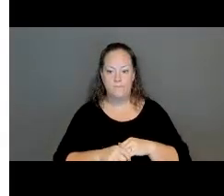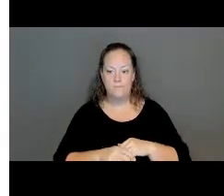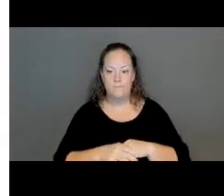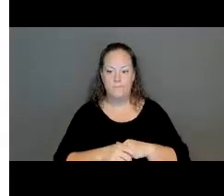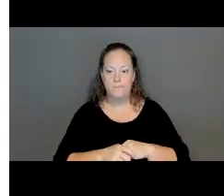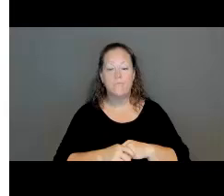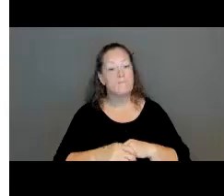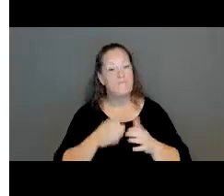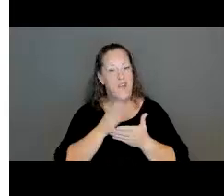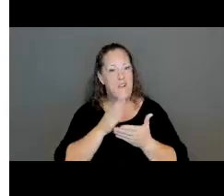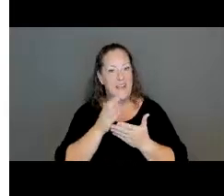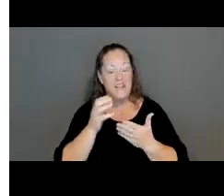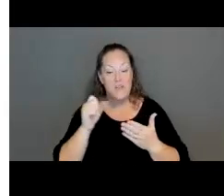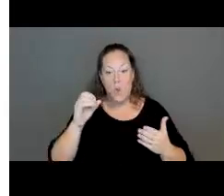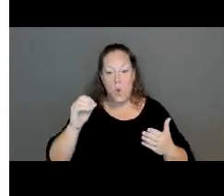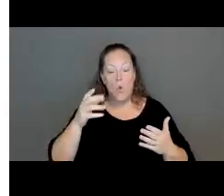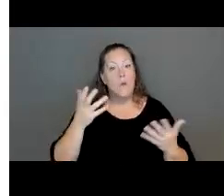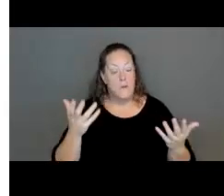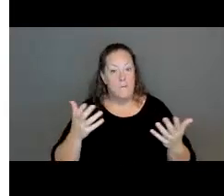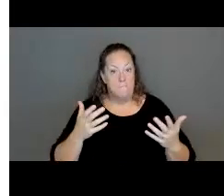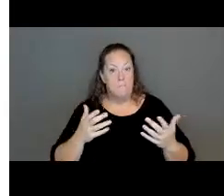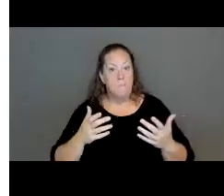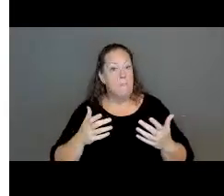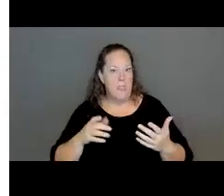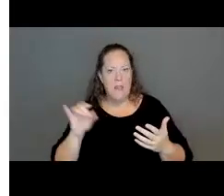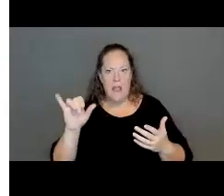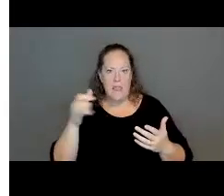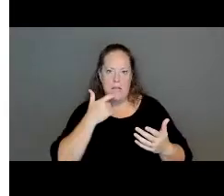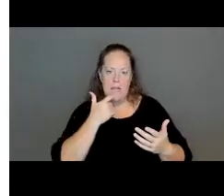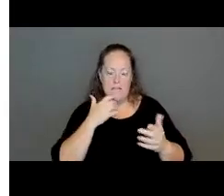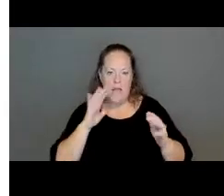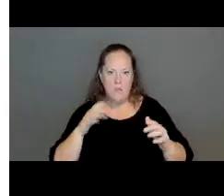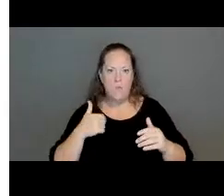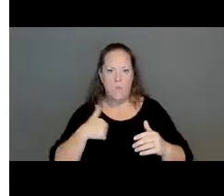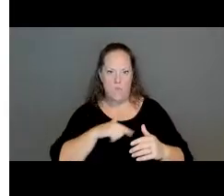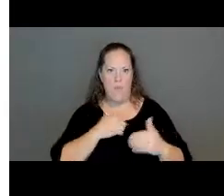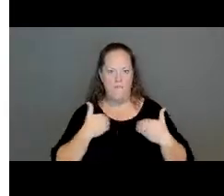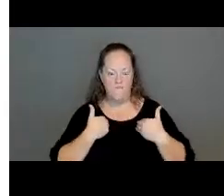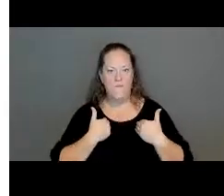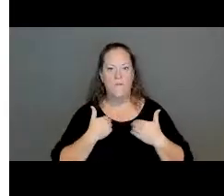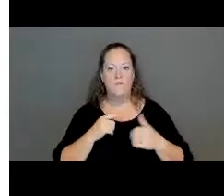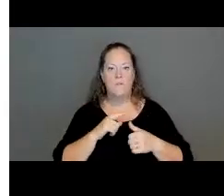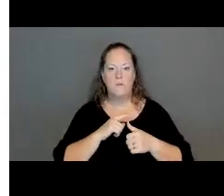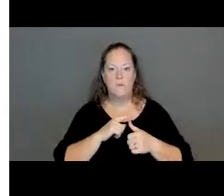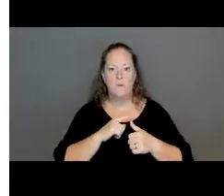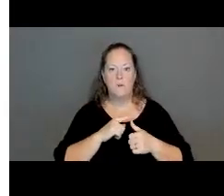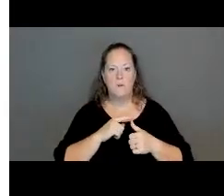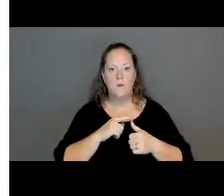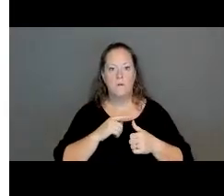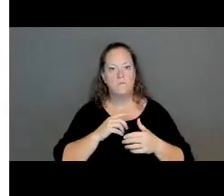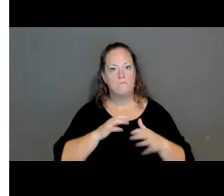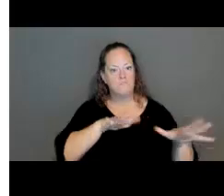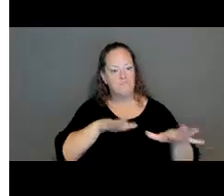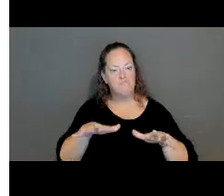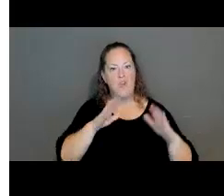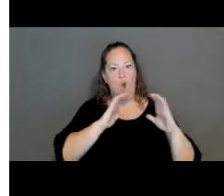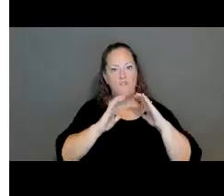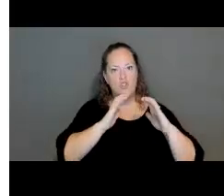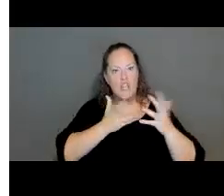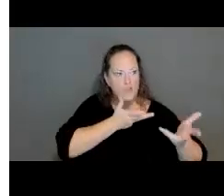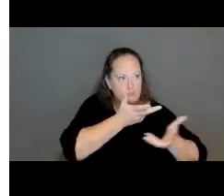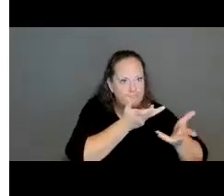All right. So like I said, we had informal conversations,